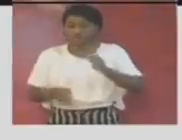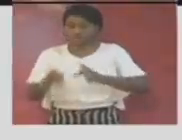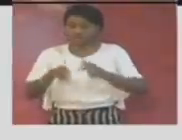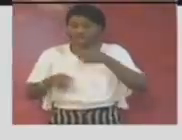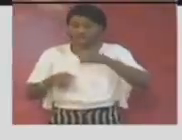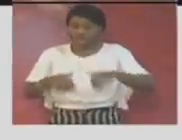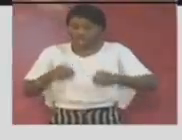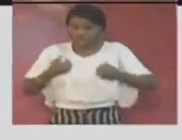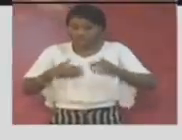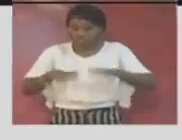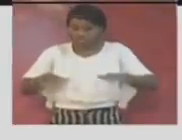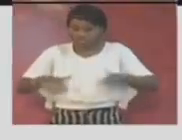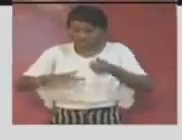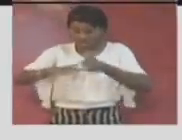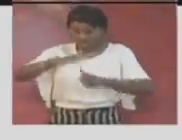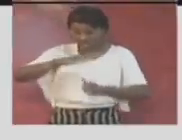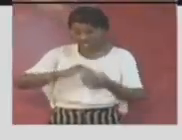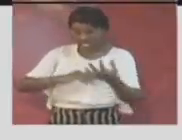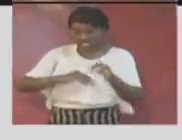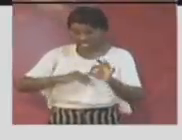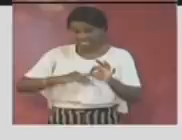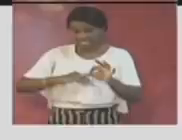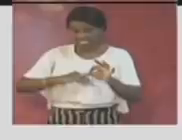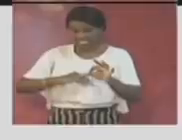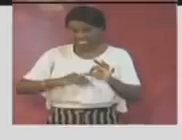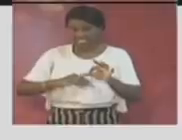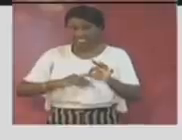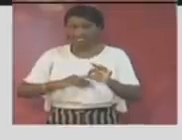that pediatric population, that